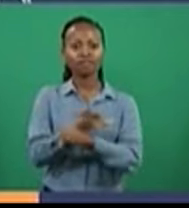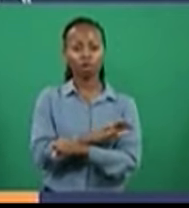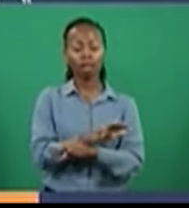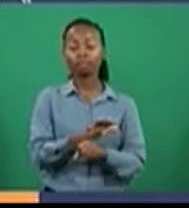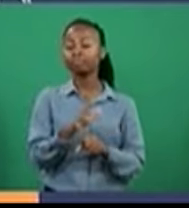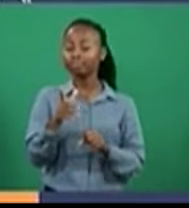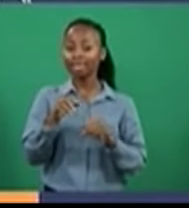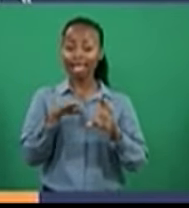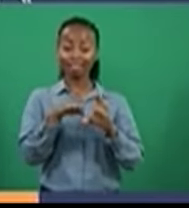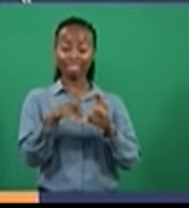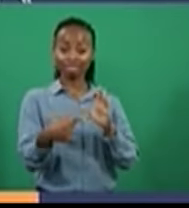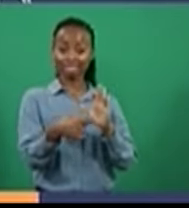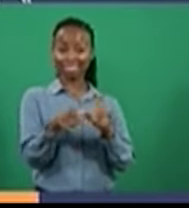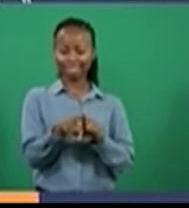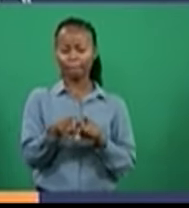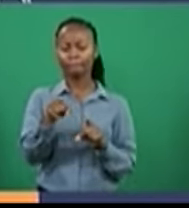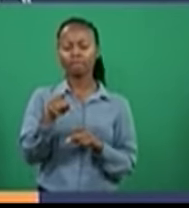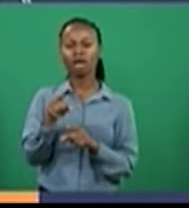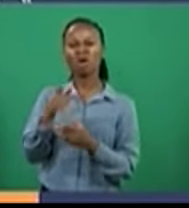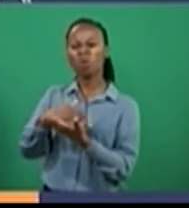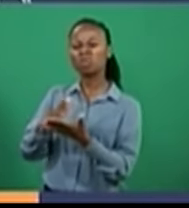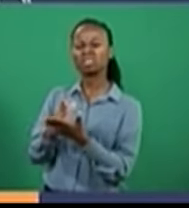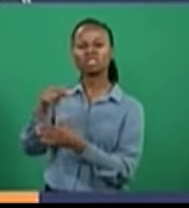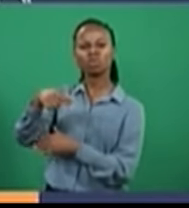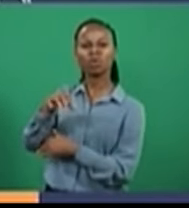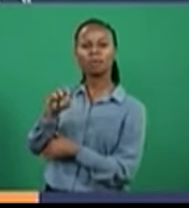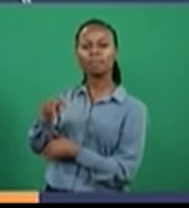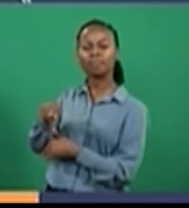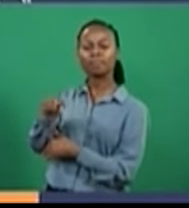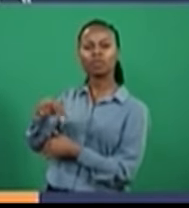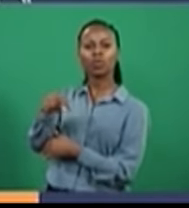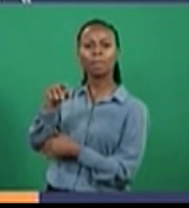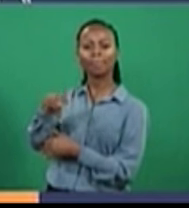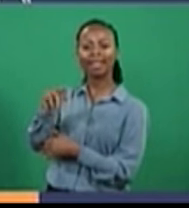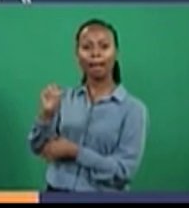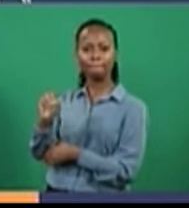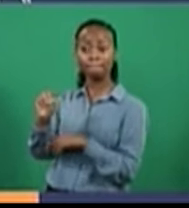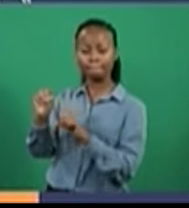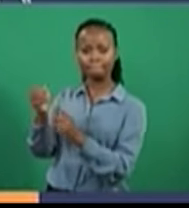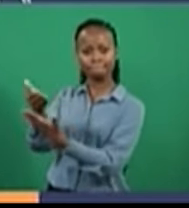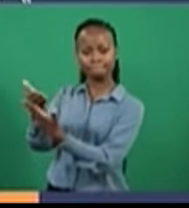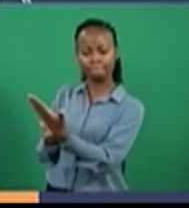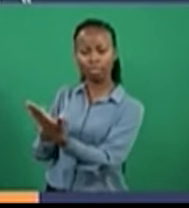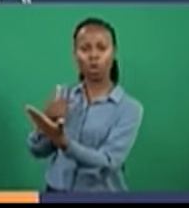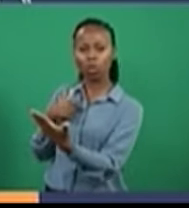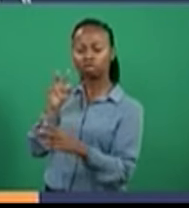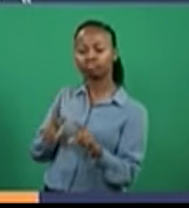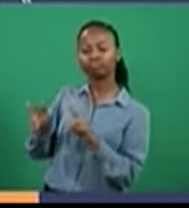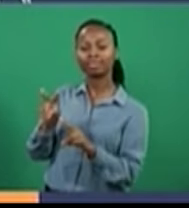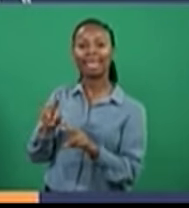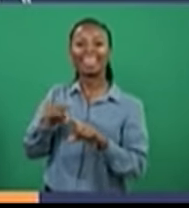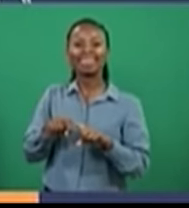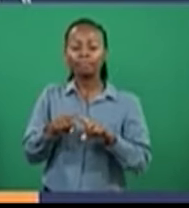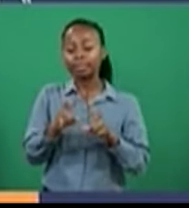rate projections from the quarterly projection model remain a broad policy guide, changing from meeting to meeting